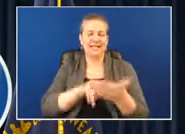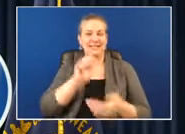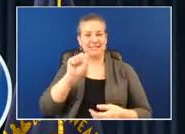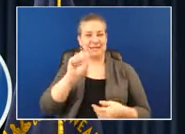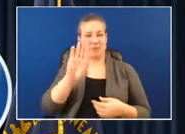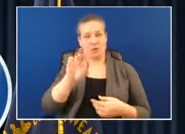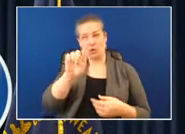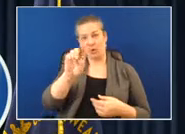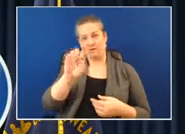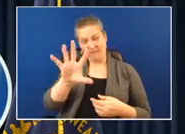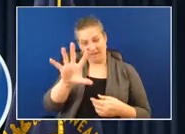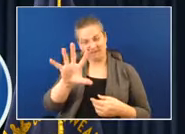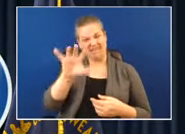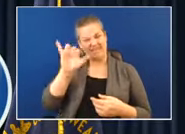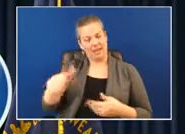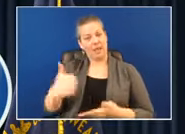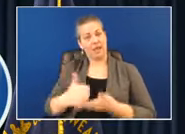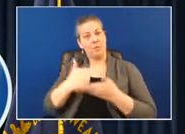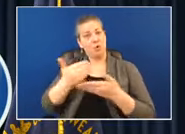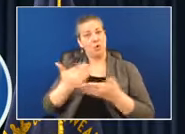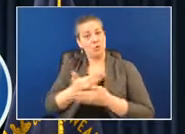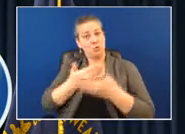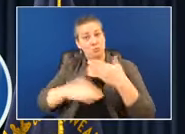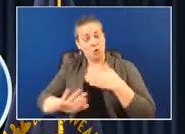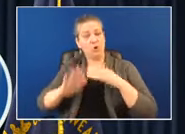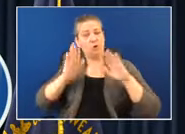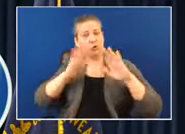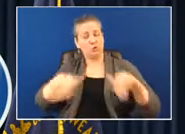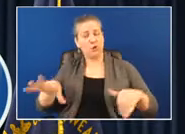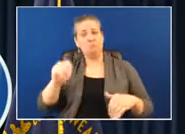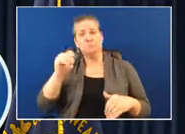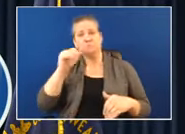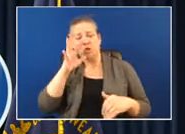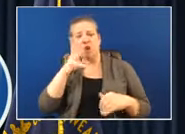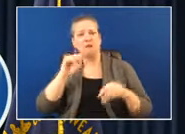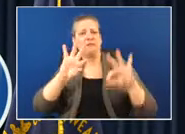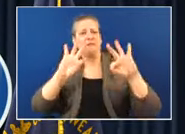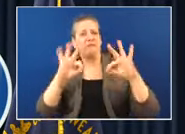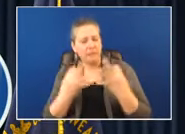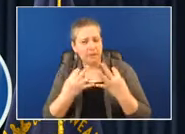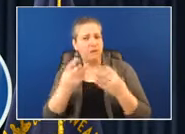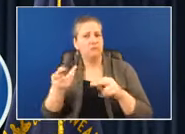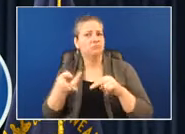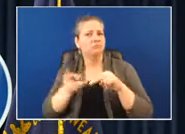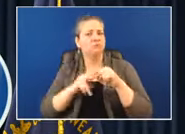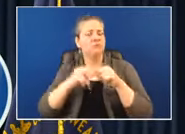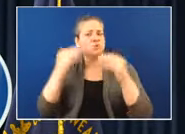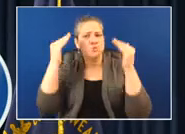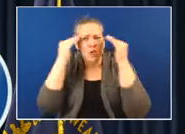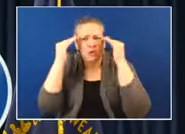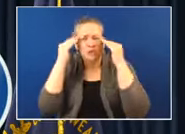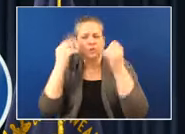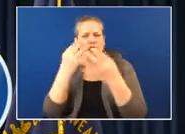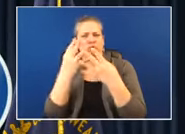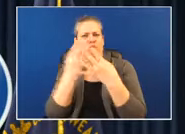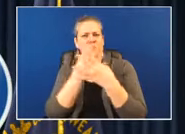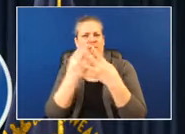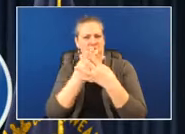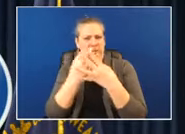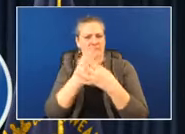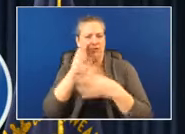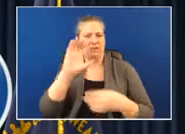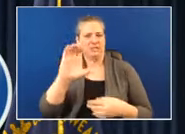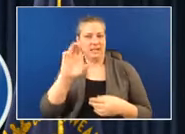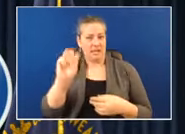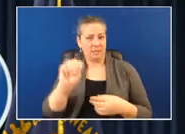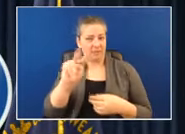which will help newborns, our children, mothers, and our families by increasing awareness and screenings for CMV. This is a